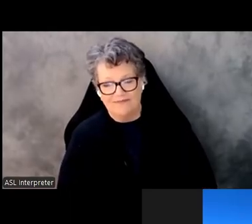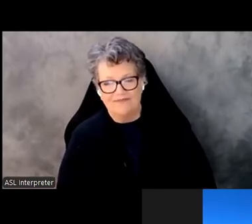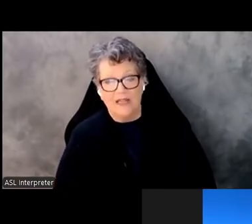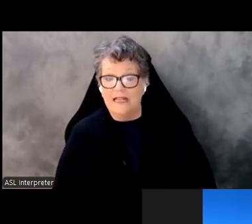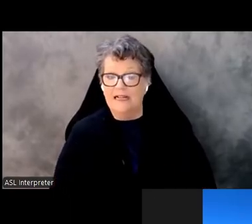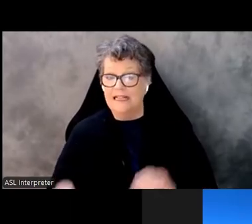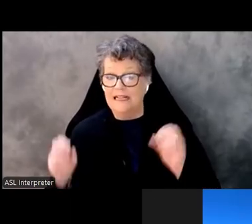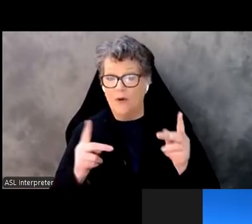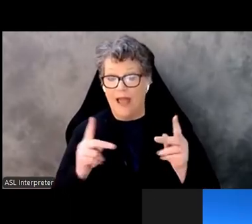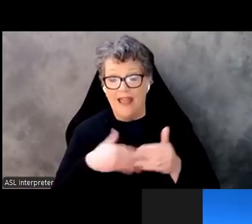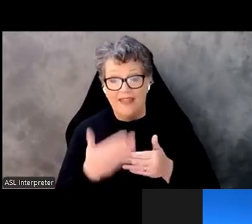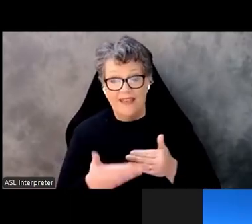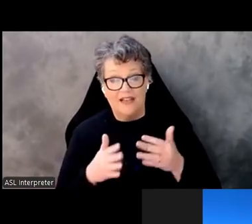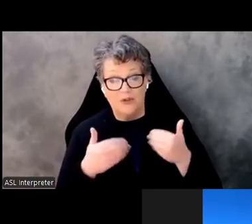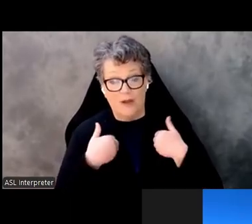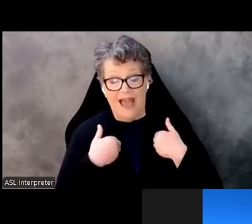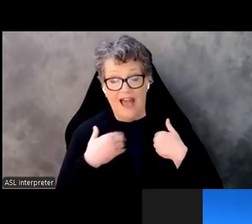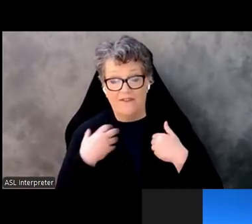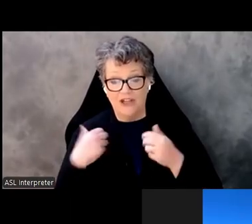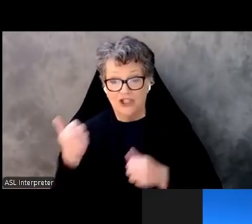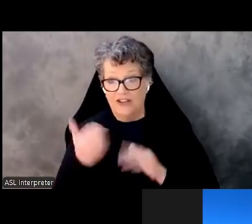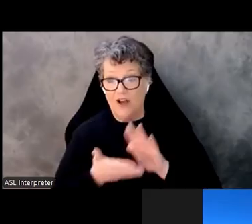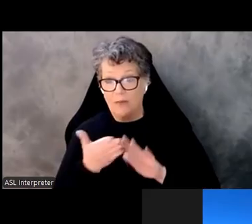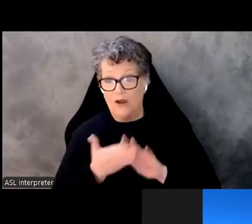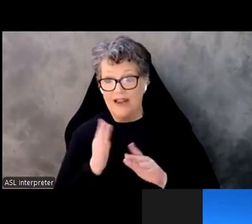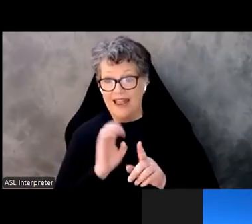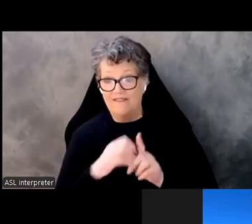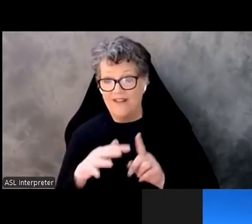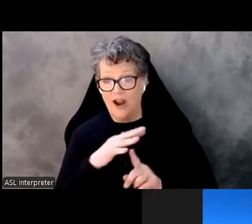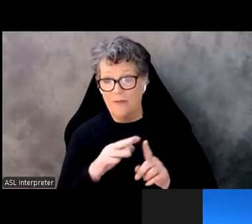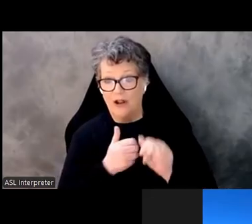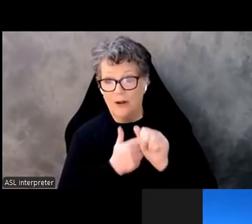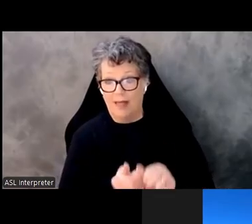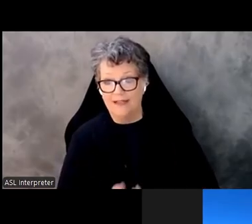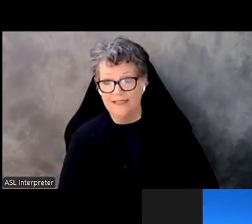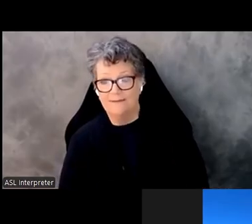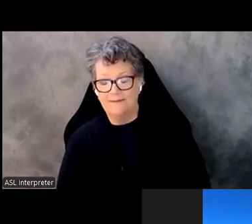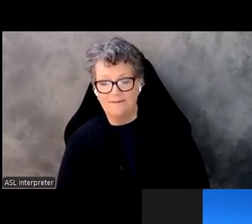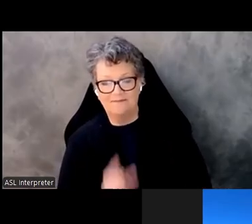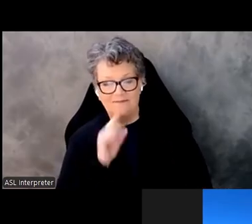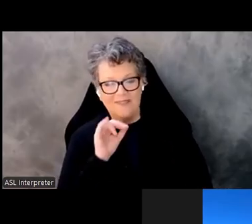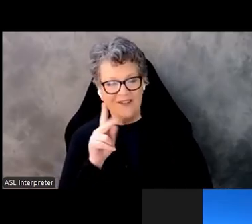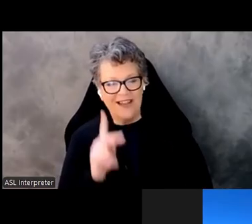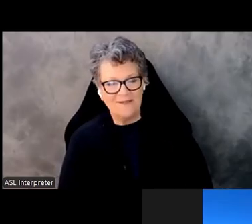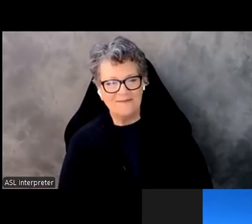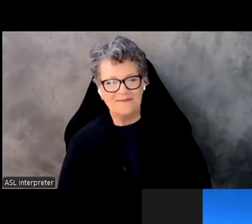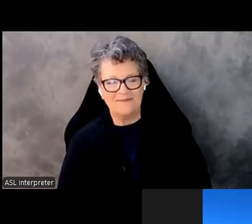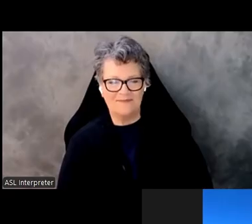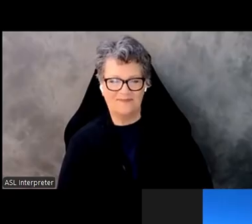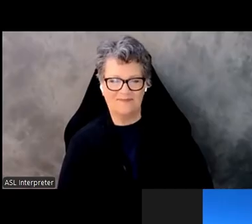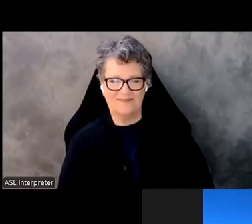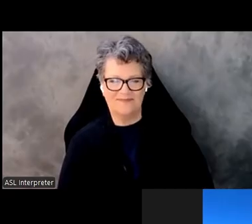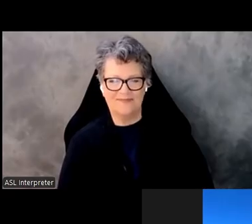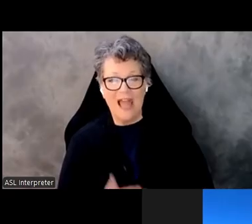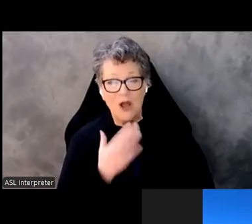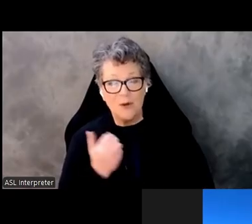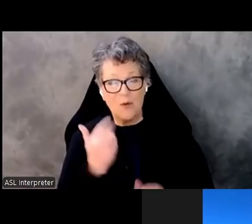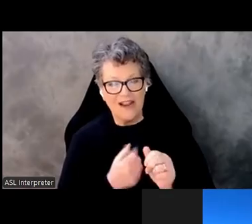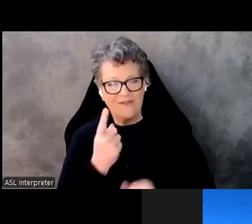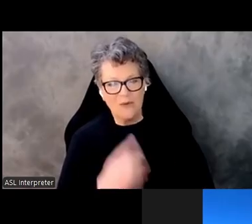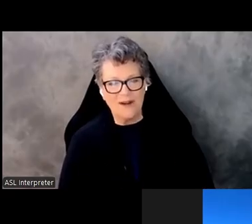Okay, next we have Chief of Operations and Environmental Compliance Officer report. Hi, Frank. Good morning,